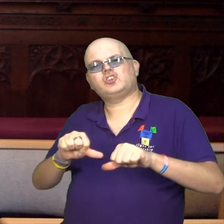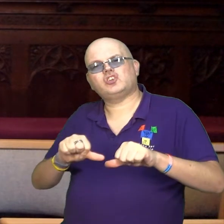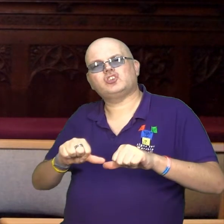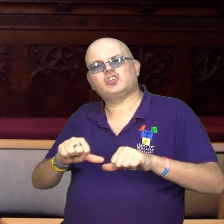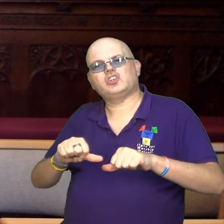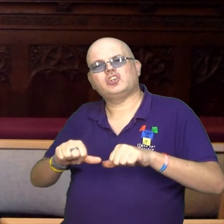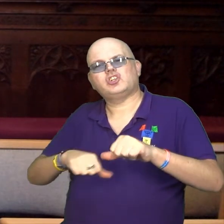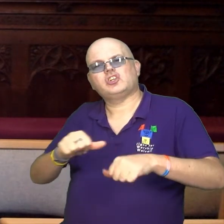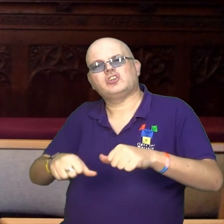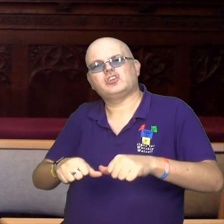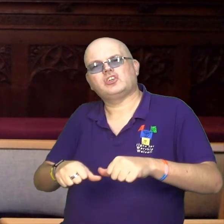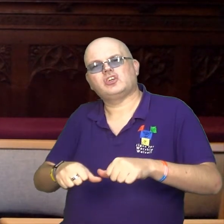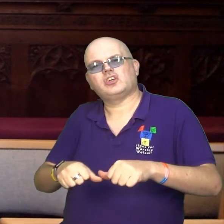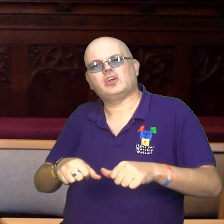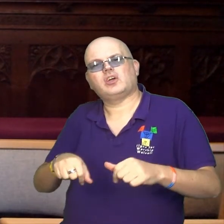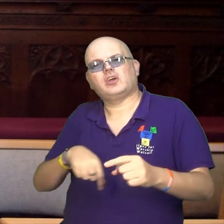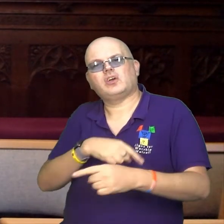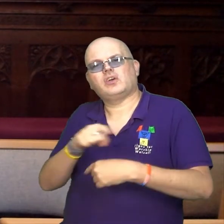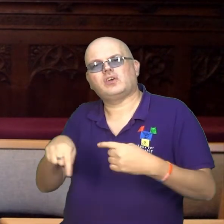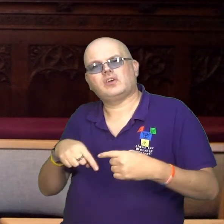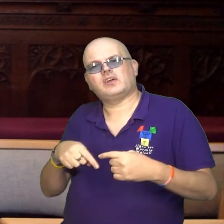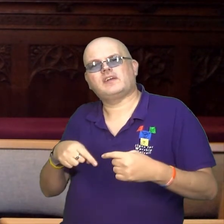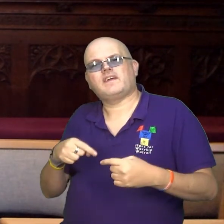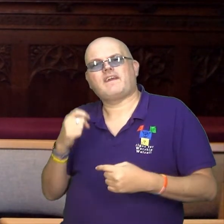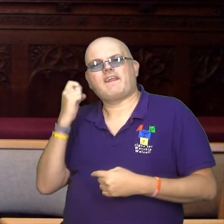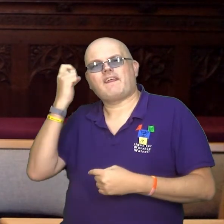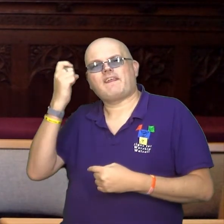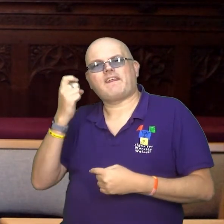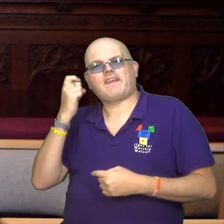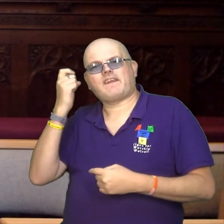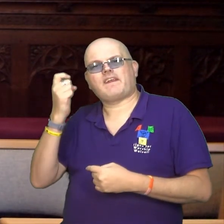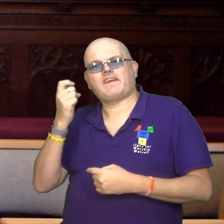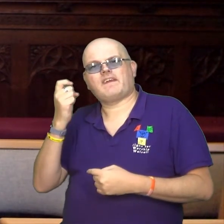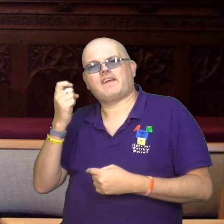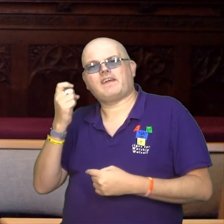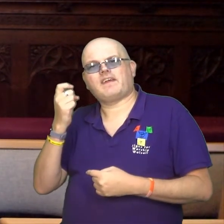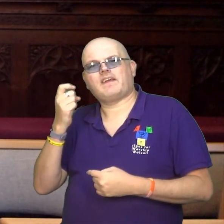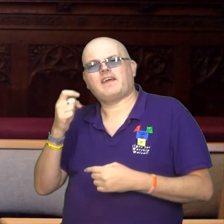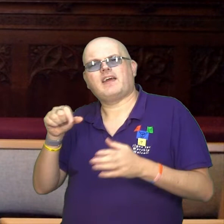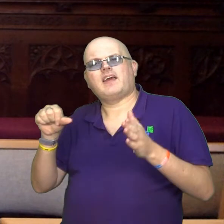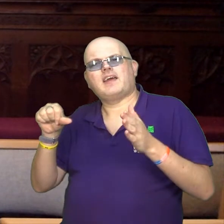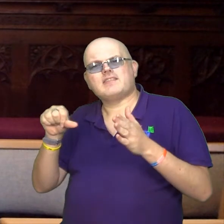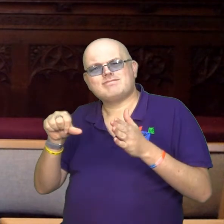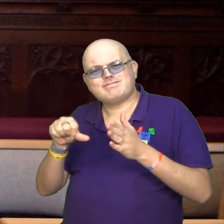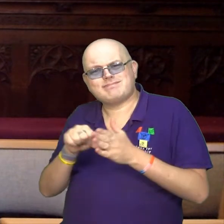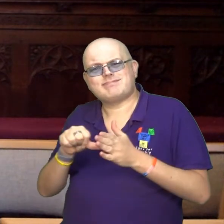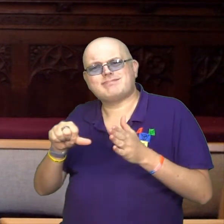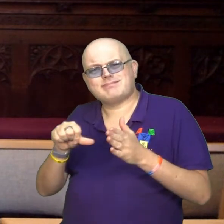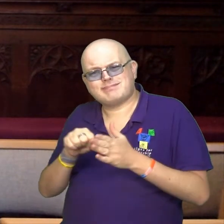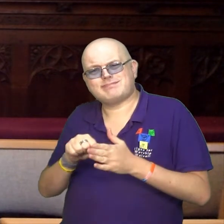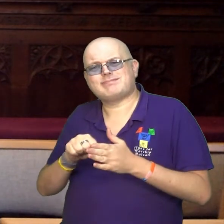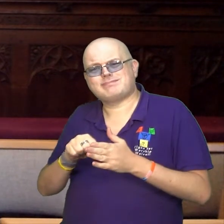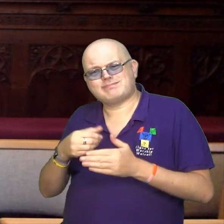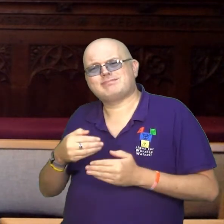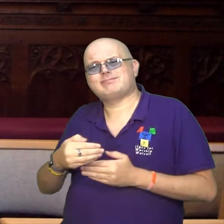short series of sermons where we will be reflecting on a difficult year.